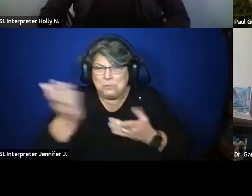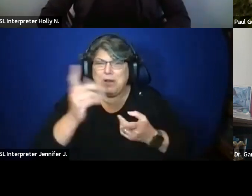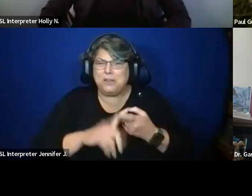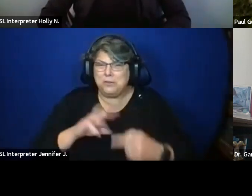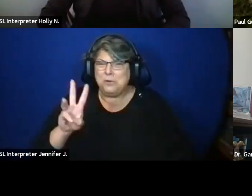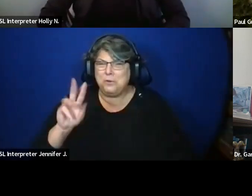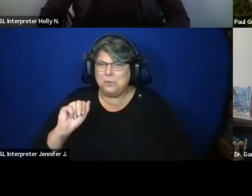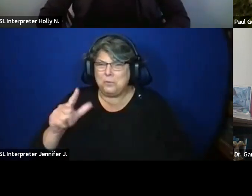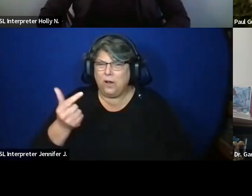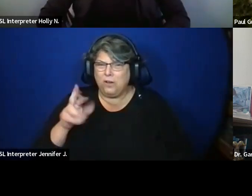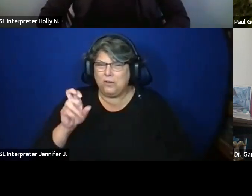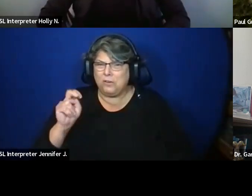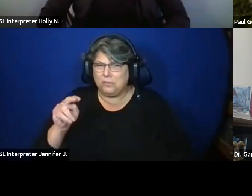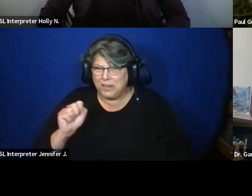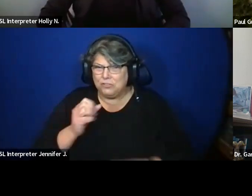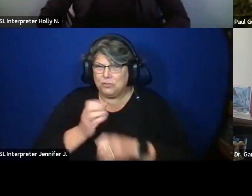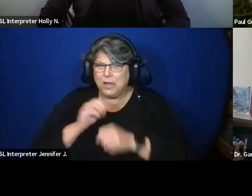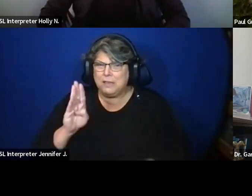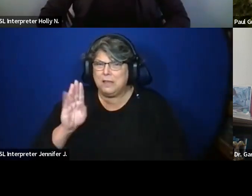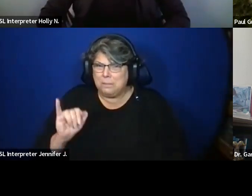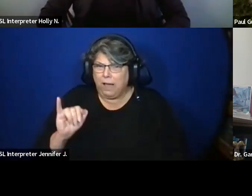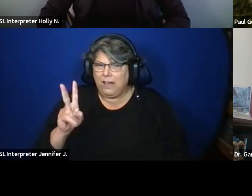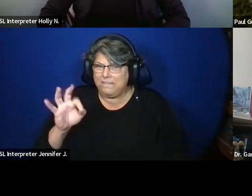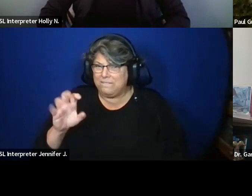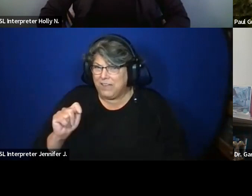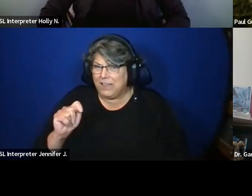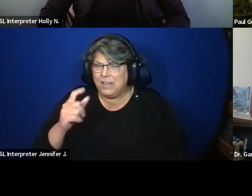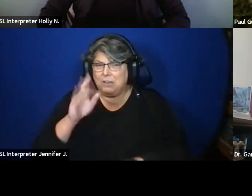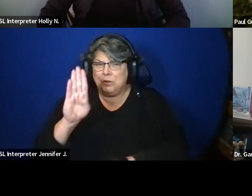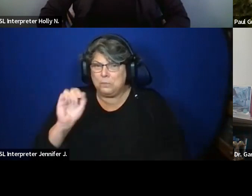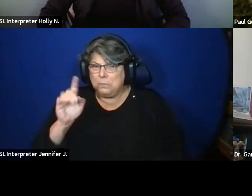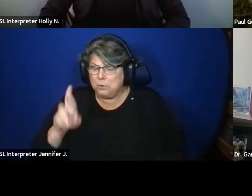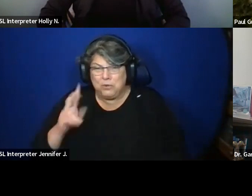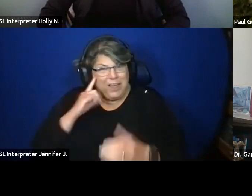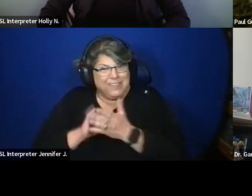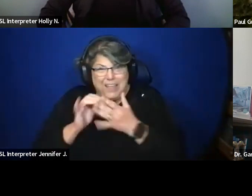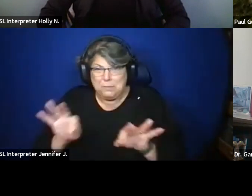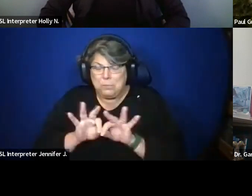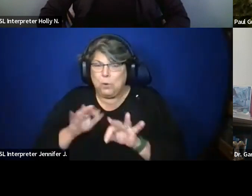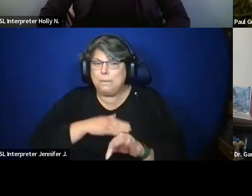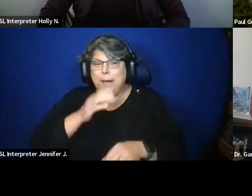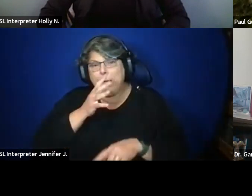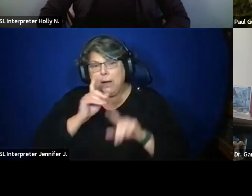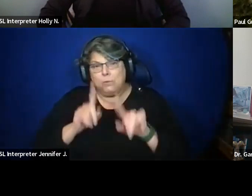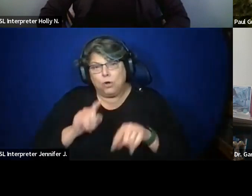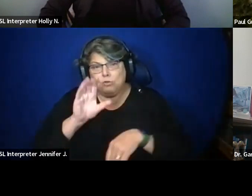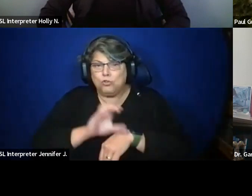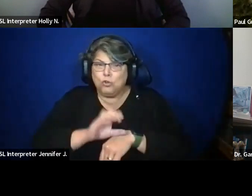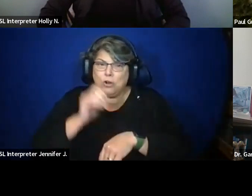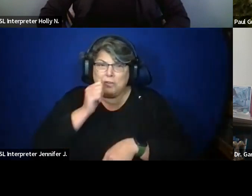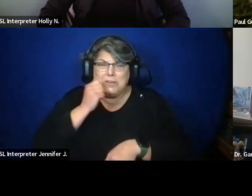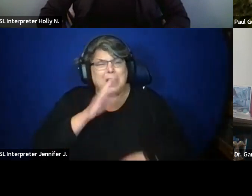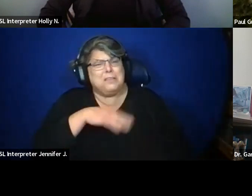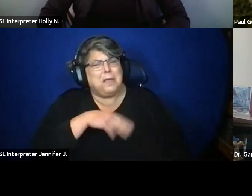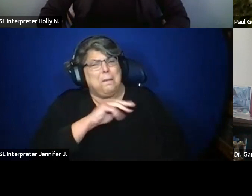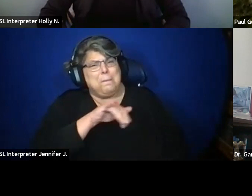get a bivalent booster because I just thought it was that important. When she goes to church every day and she says to me, "Mijo, no one's